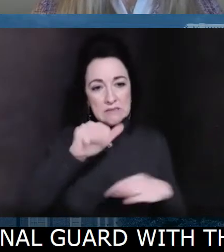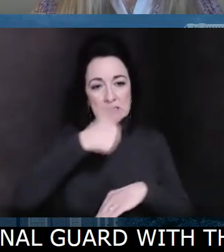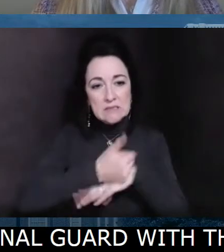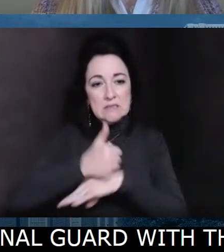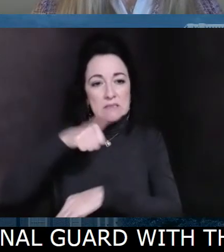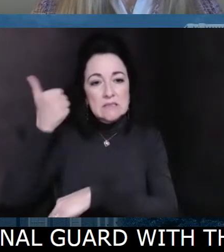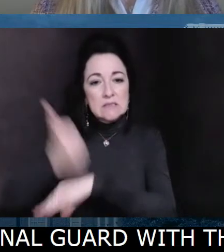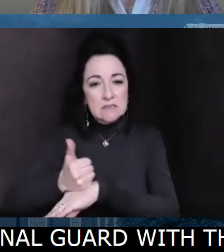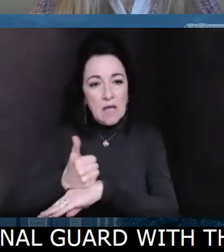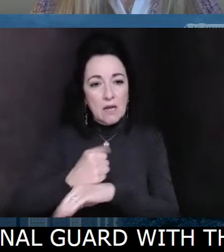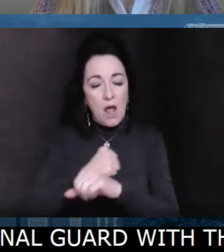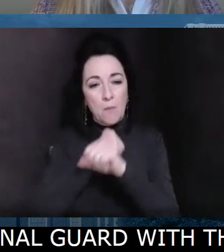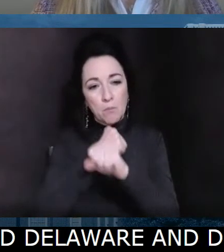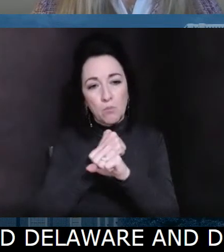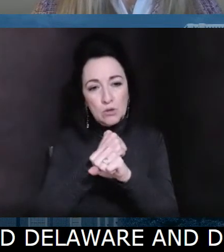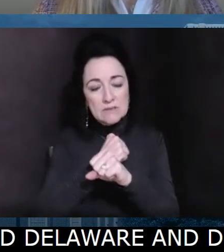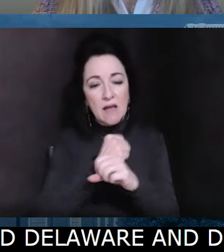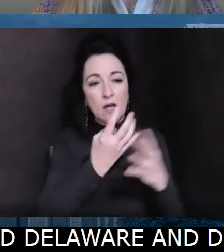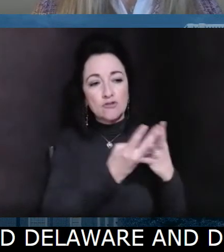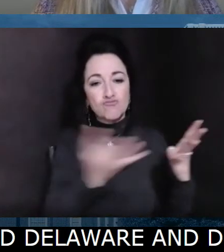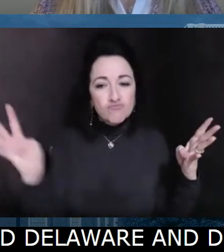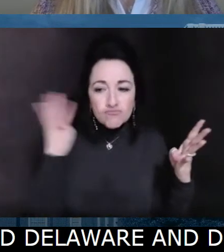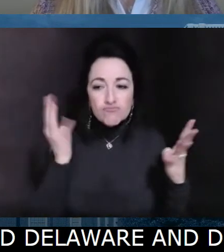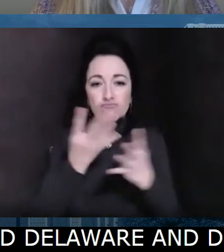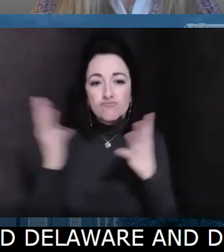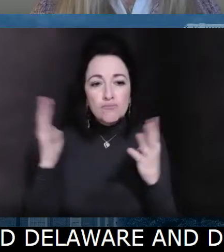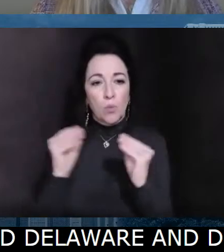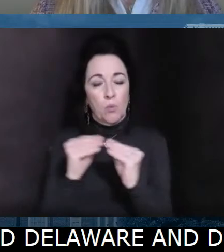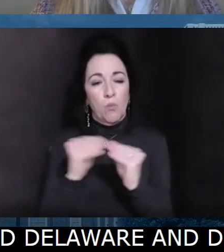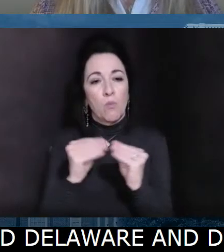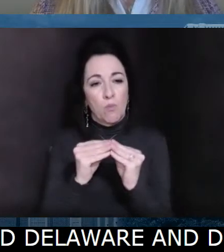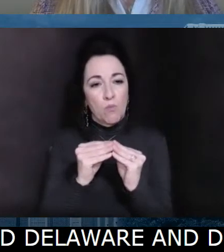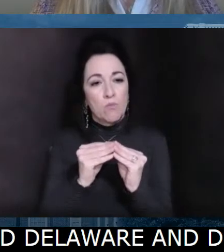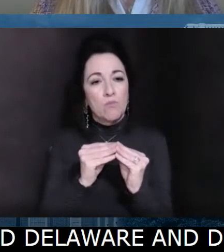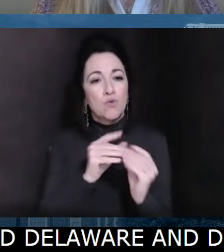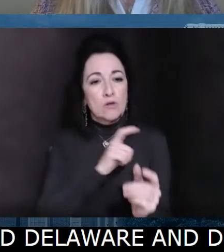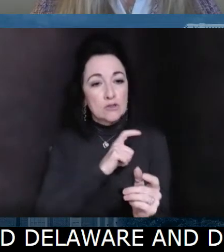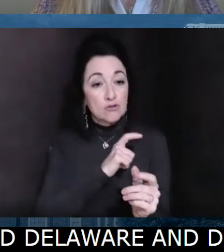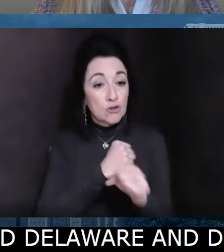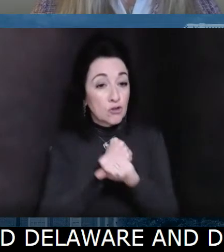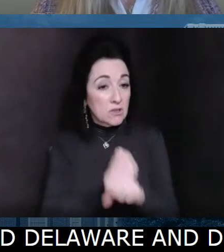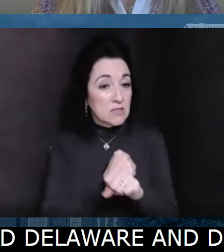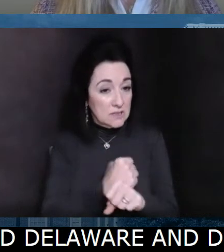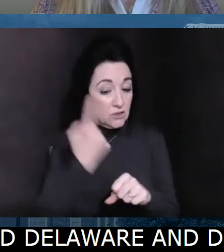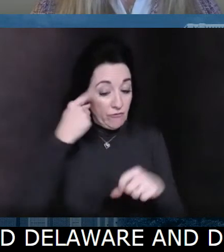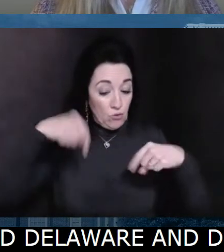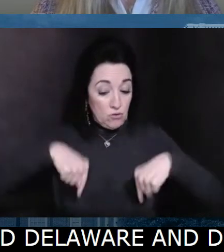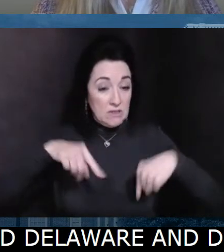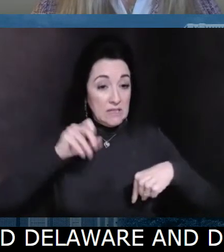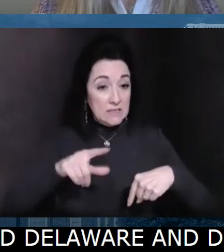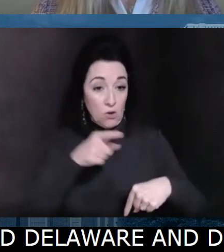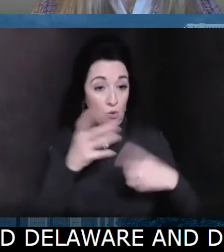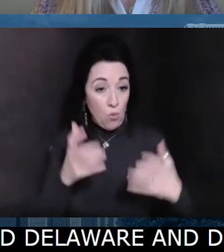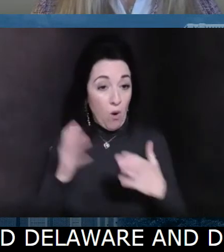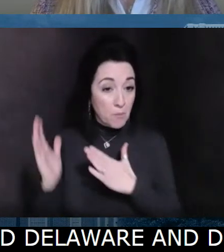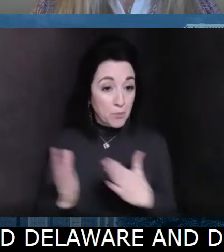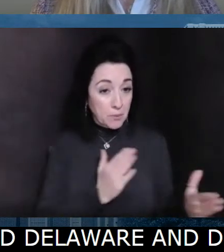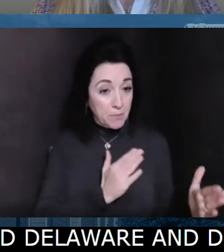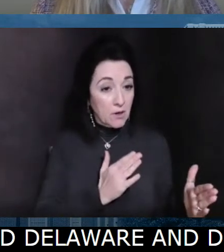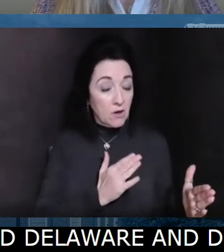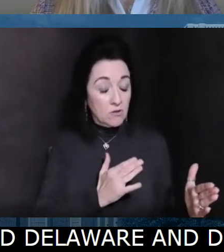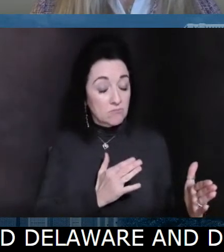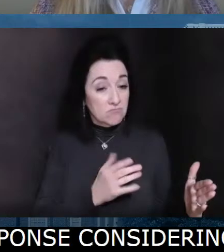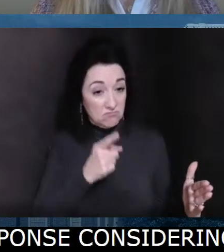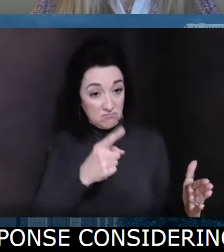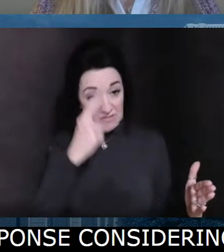or large-scale protests ever materialized? Yeah, absolutely. Prepare for the worst and pray for the best. We